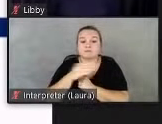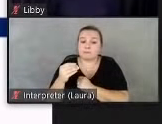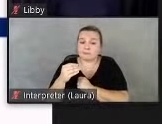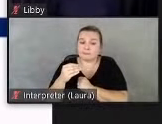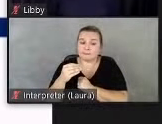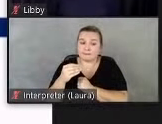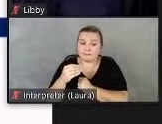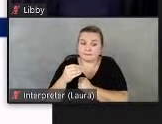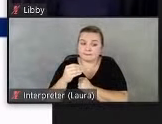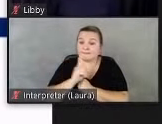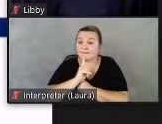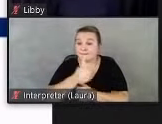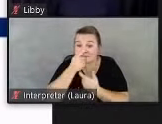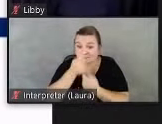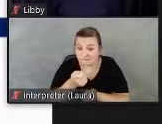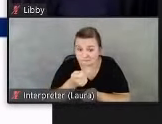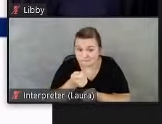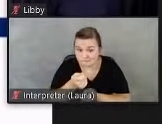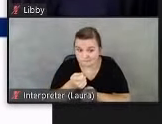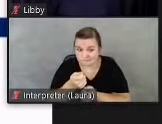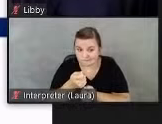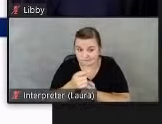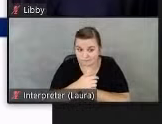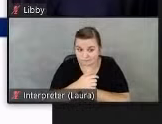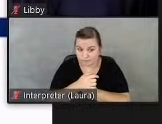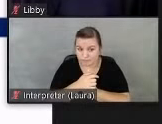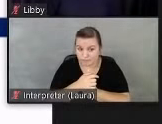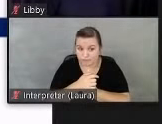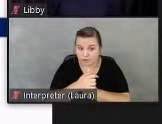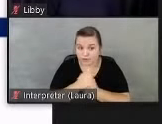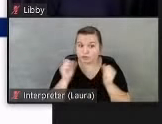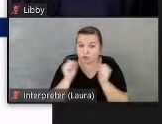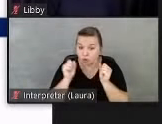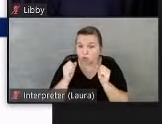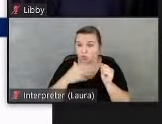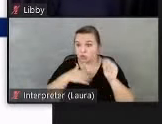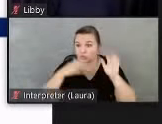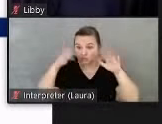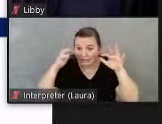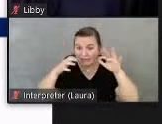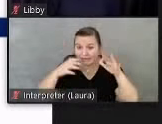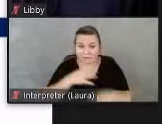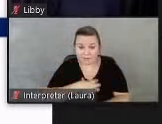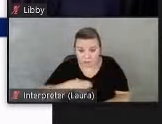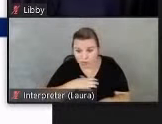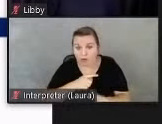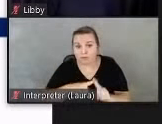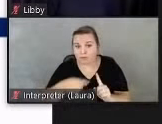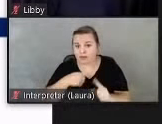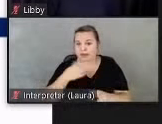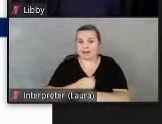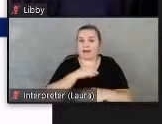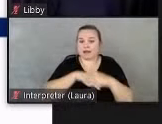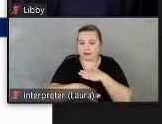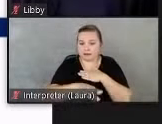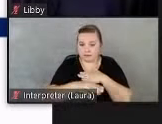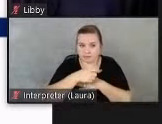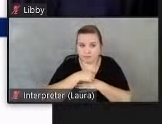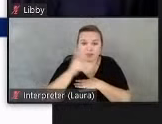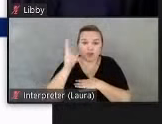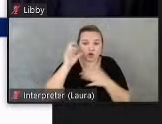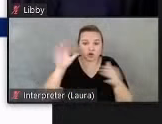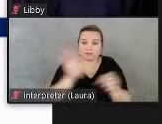and it was really interesting as a part of this. It was cold, it was rainy, it was miserable, but I got in and I heard the oral arguments.